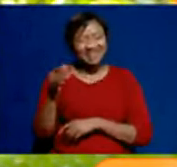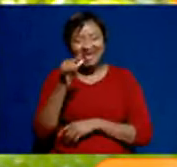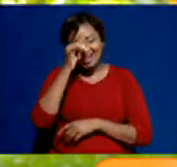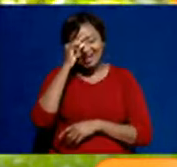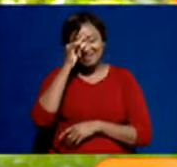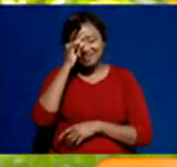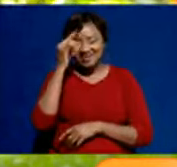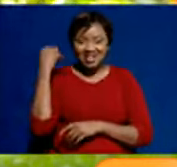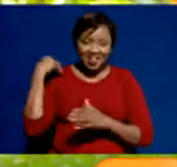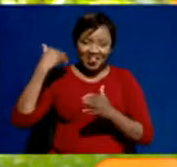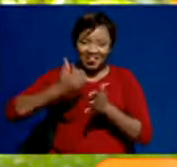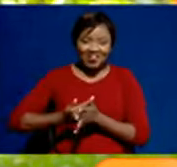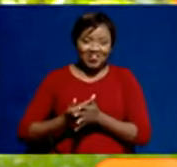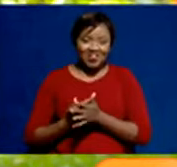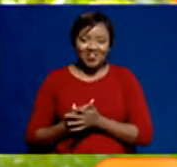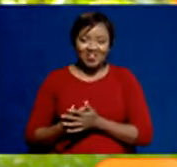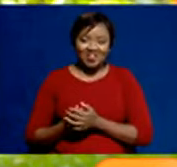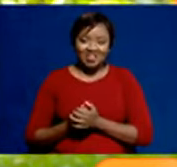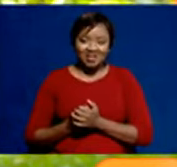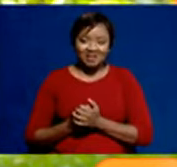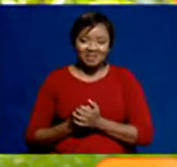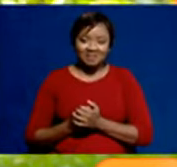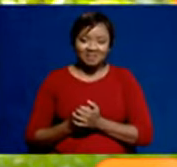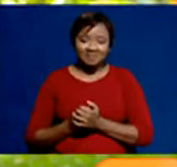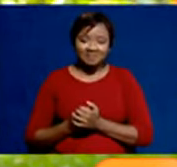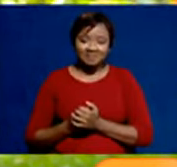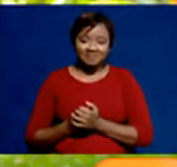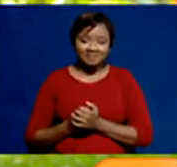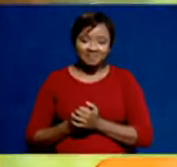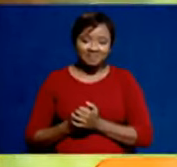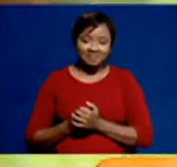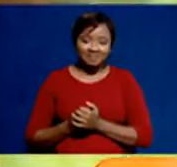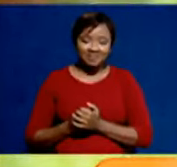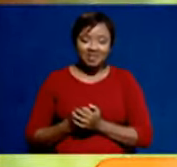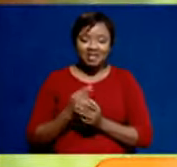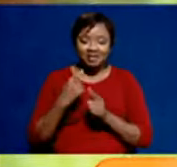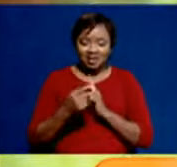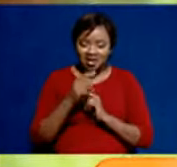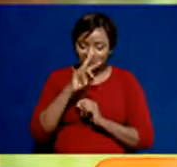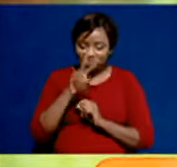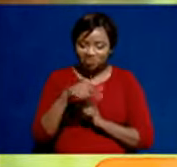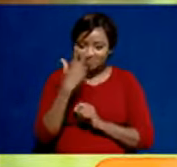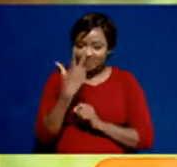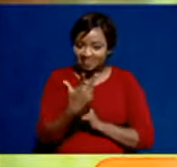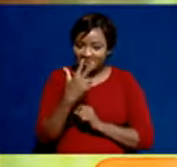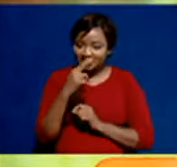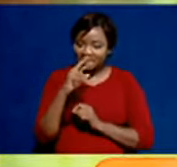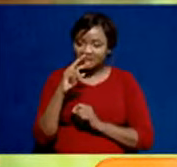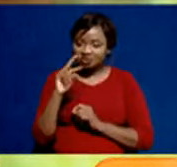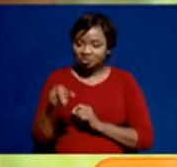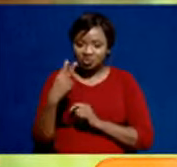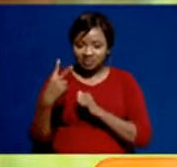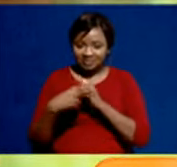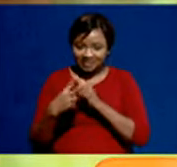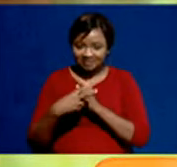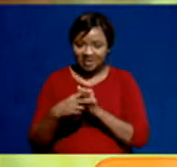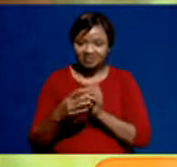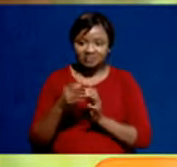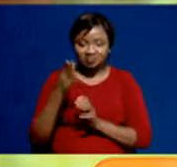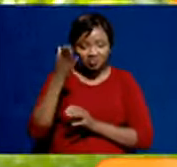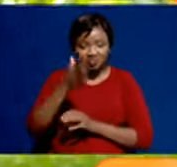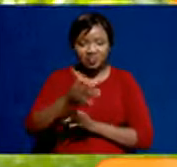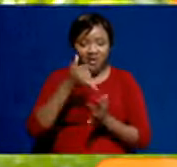for the first year of post-elections in 2003. Yes. And also in 2007, post-2007.